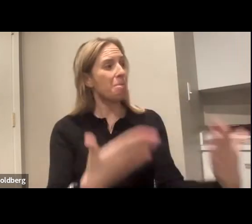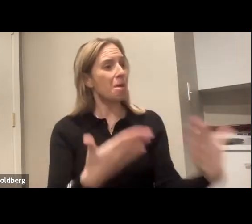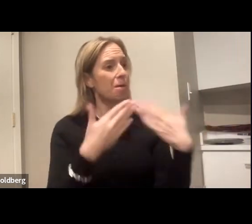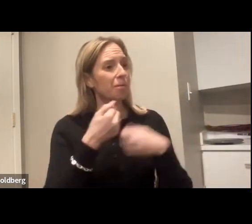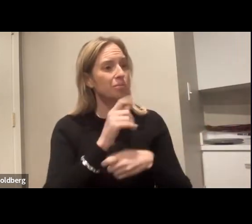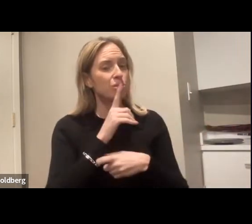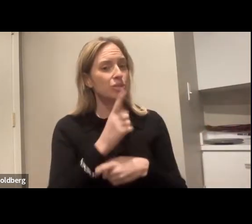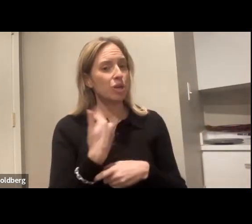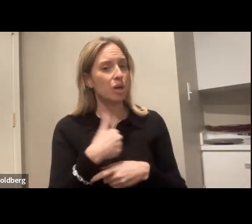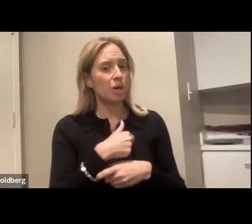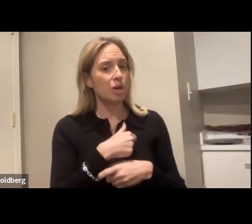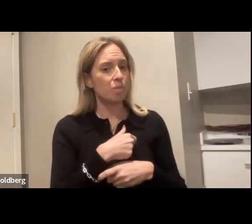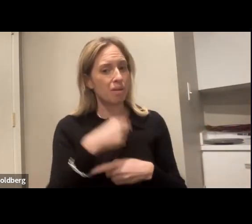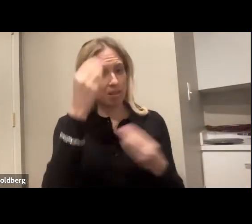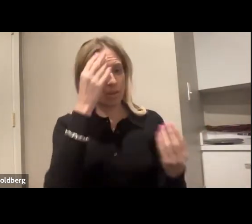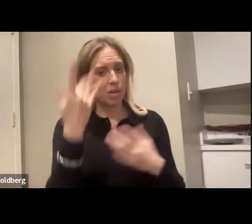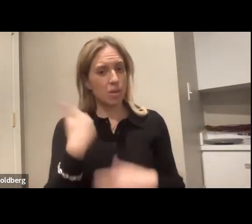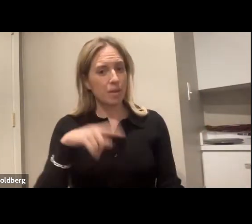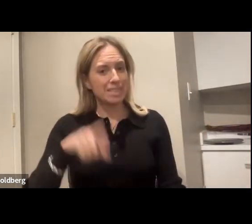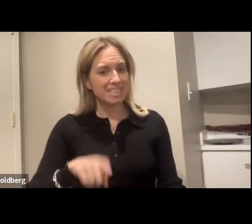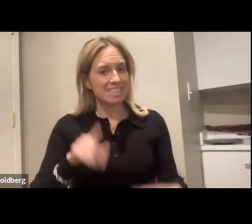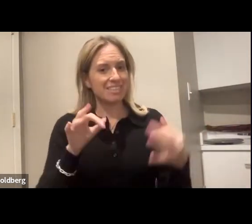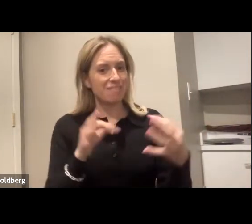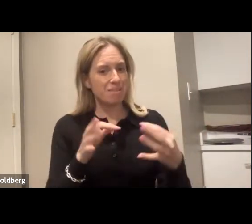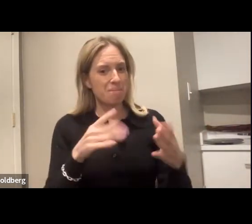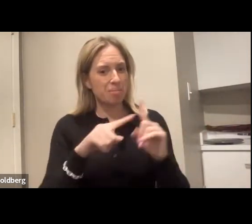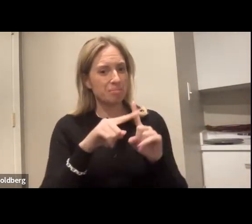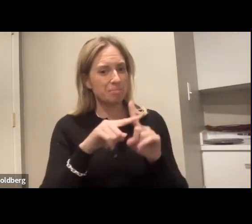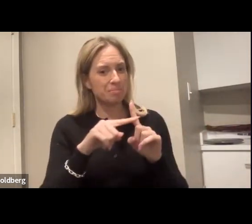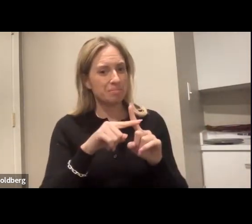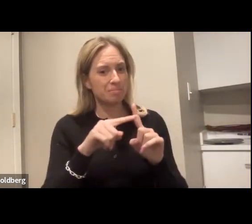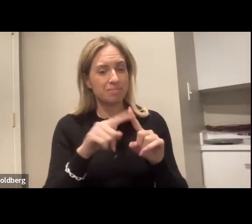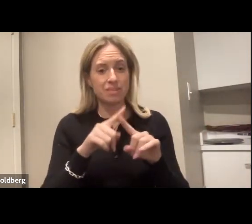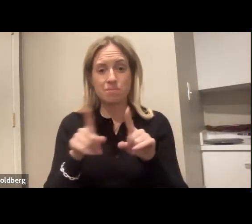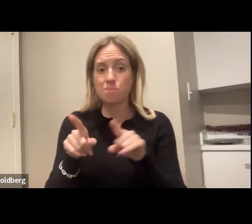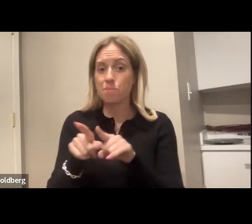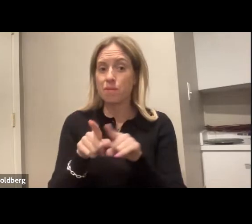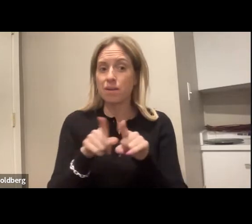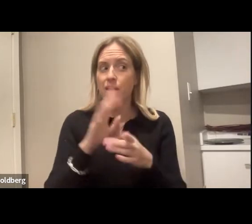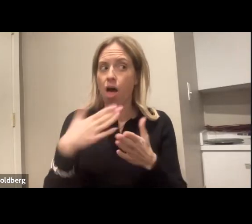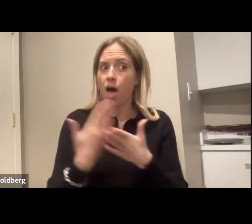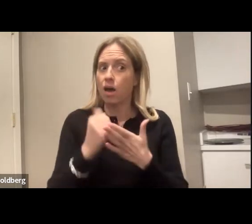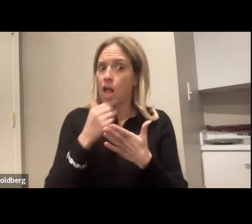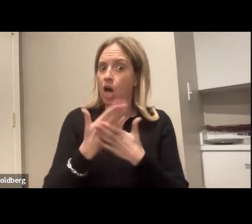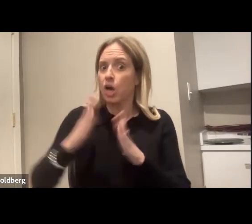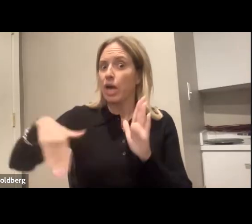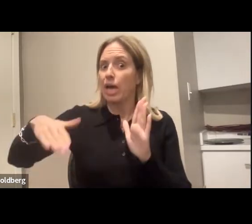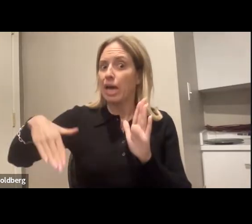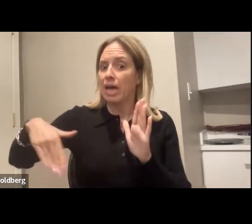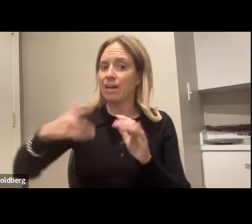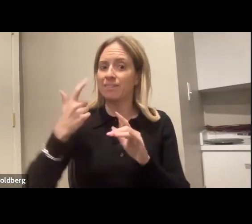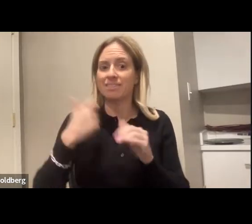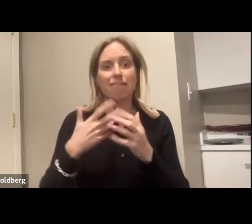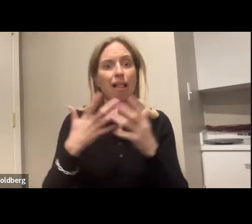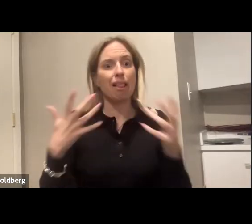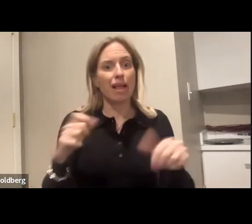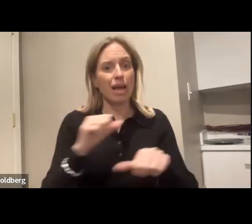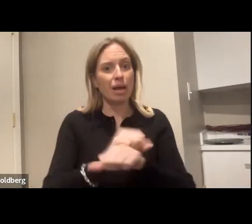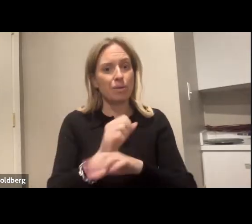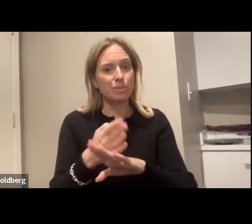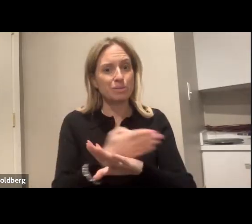sure we take that back. We need that. Yes, but all's not good yet, because we still have a lot of work to do